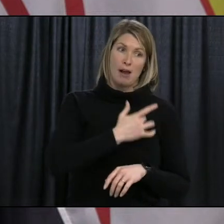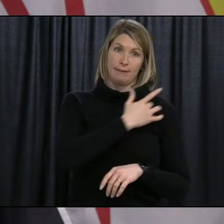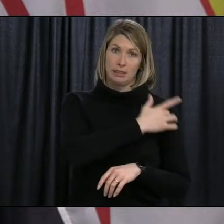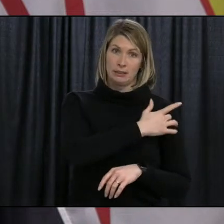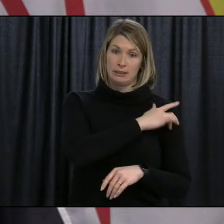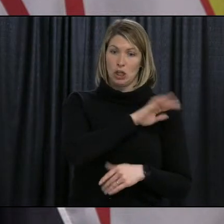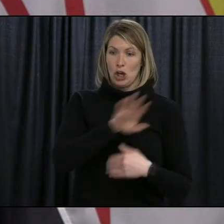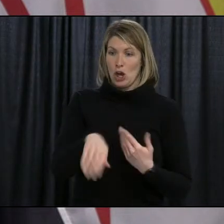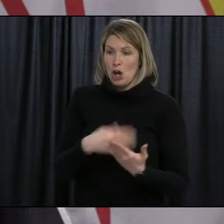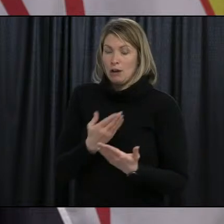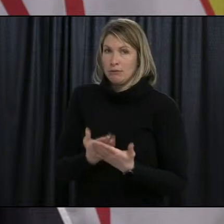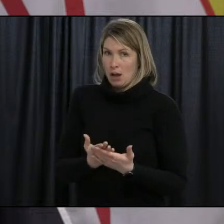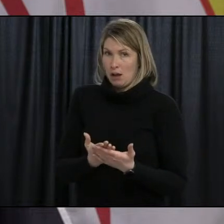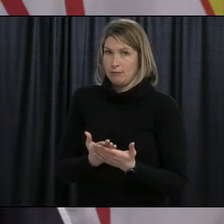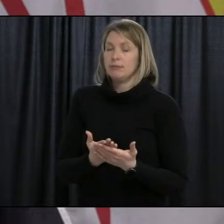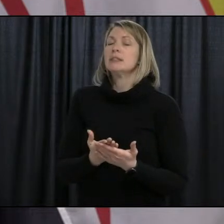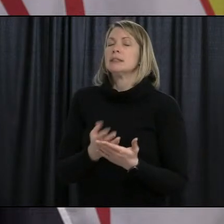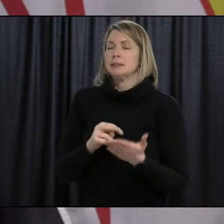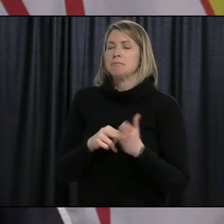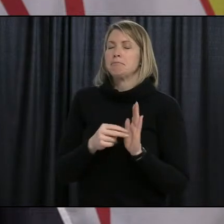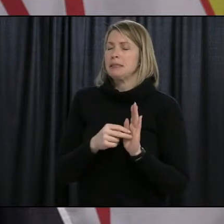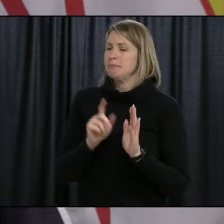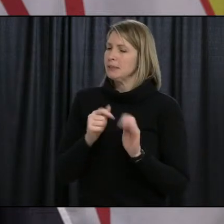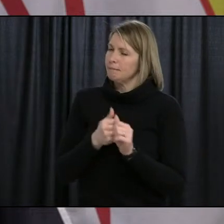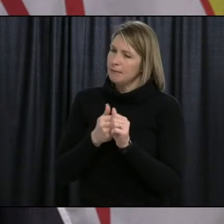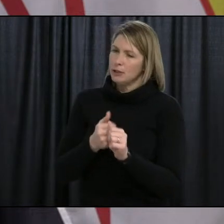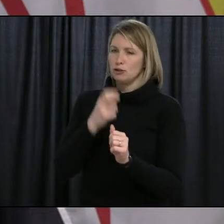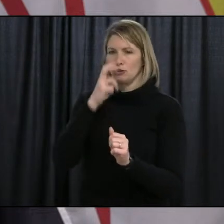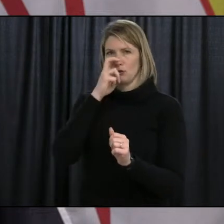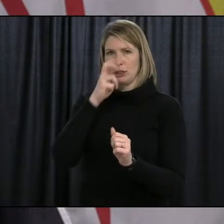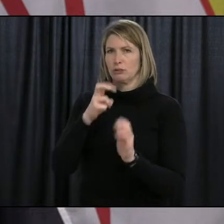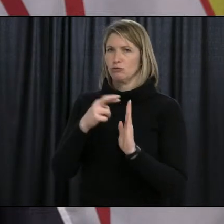adhere to that protocol.